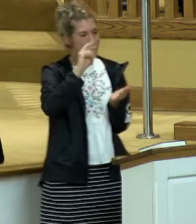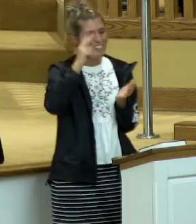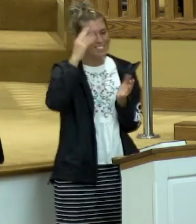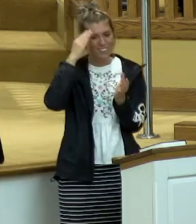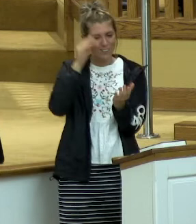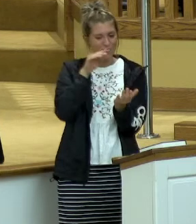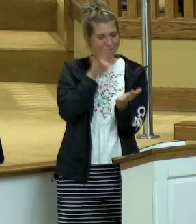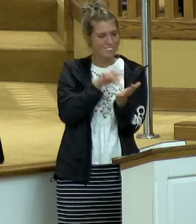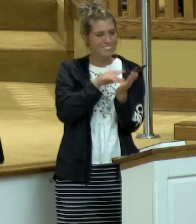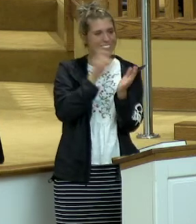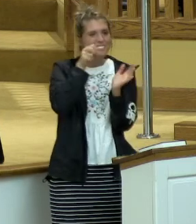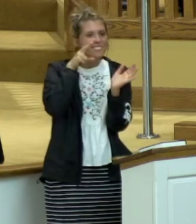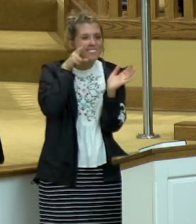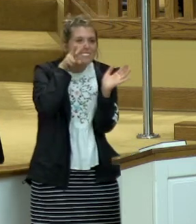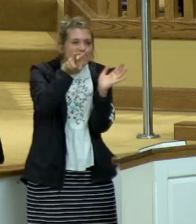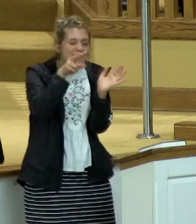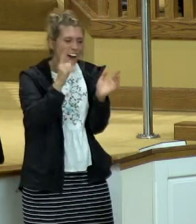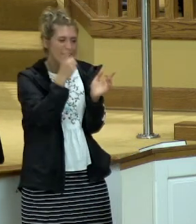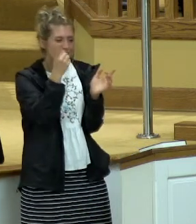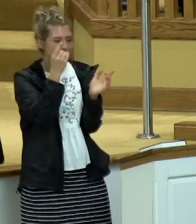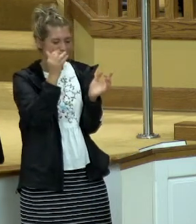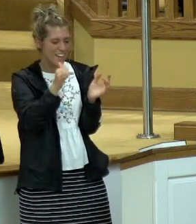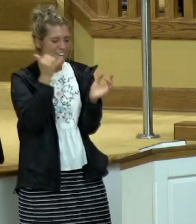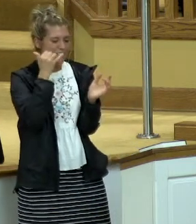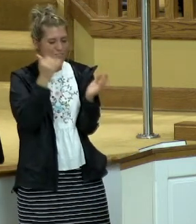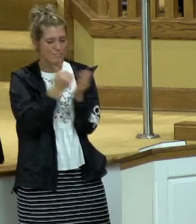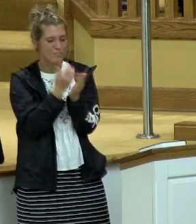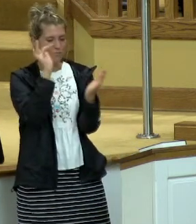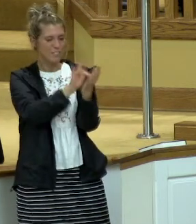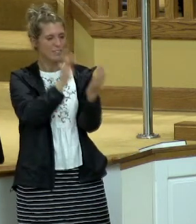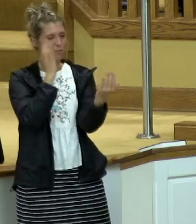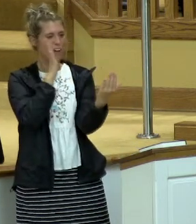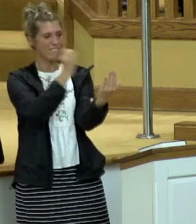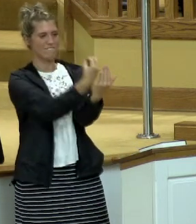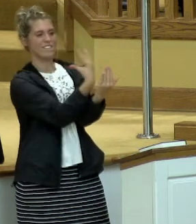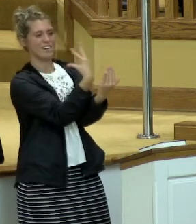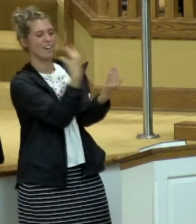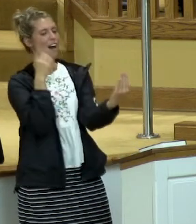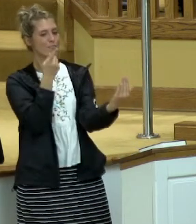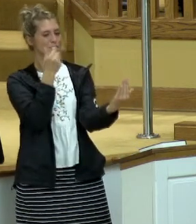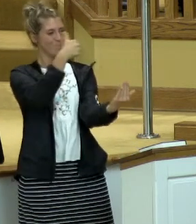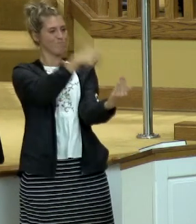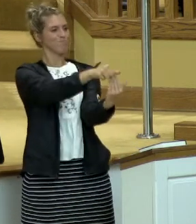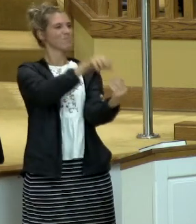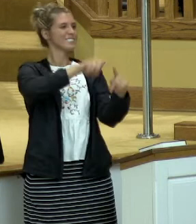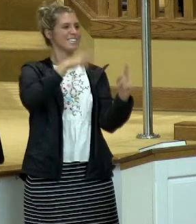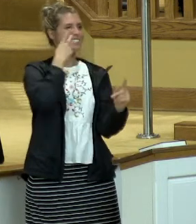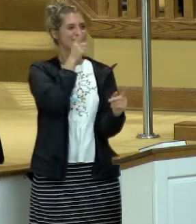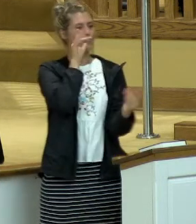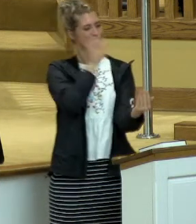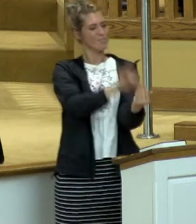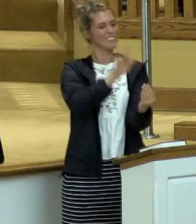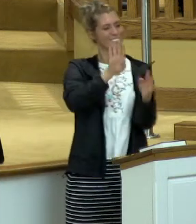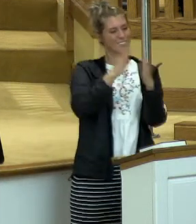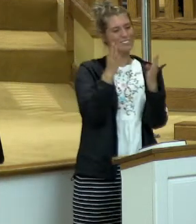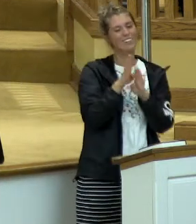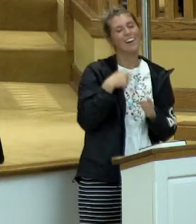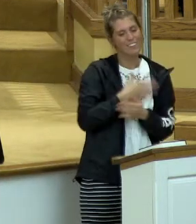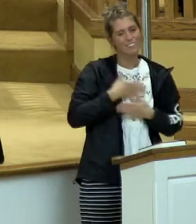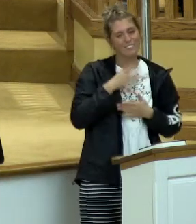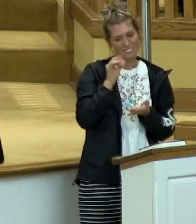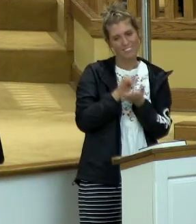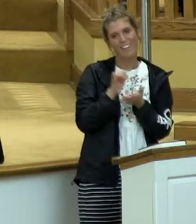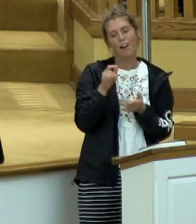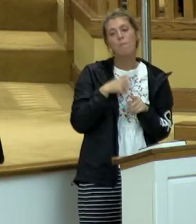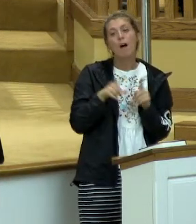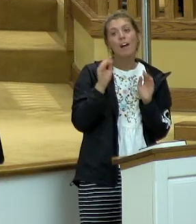camera. I love the ring stuff. Every time I go up to a ring door, I put my thumb on the camera so they can't see who it is. I do that all the time, man. And I enjoy doing that,